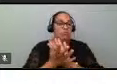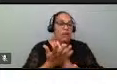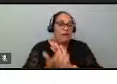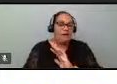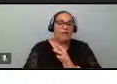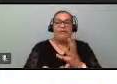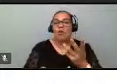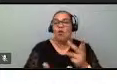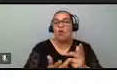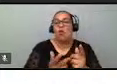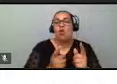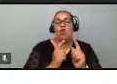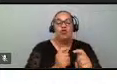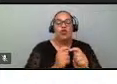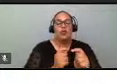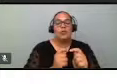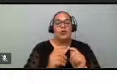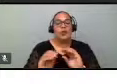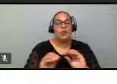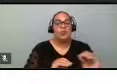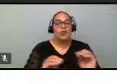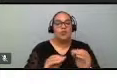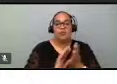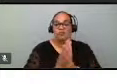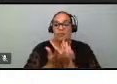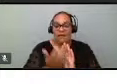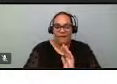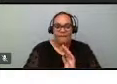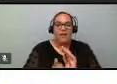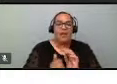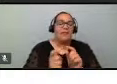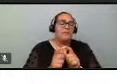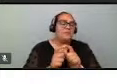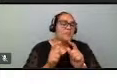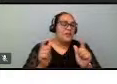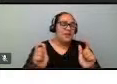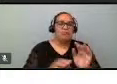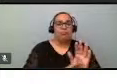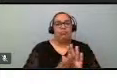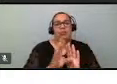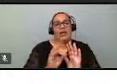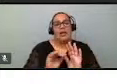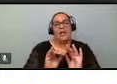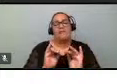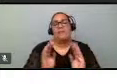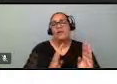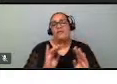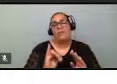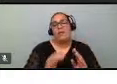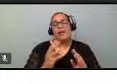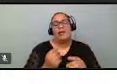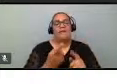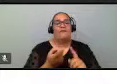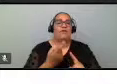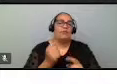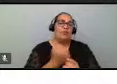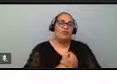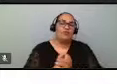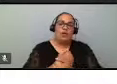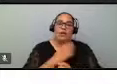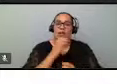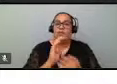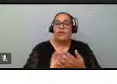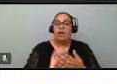or as the transporter movement becomes disrupted there's a massive increase in bad behavior of the truckers so that you